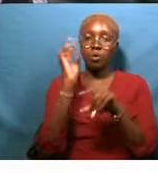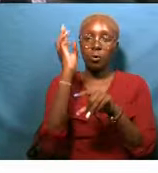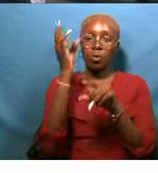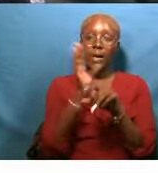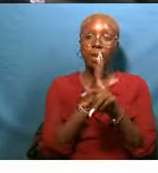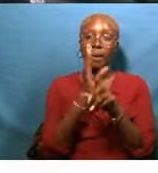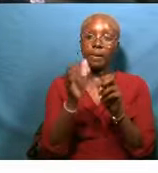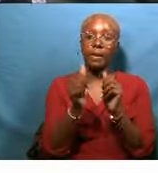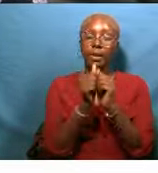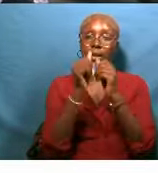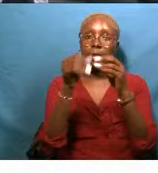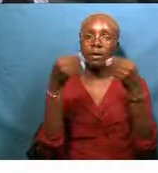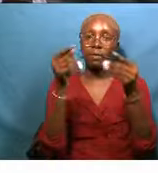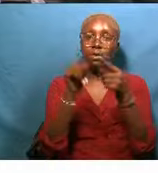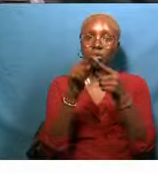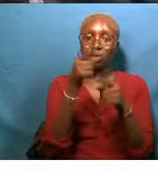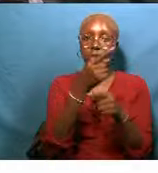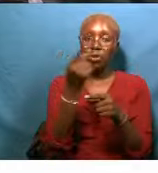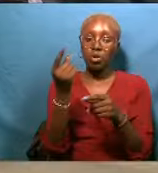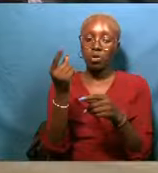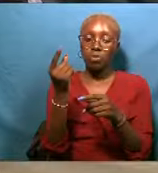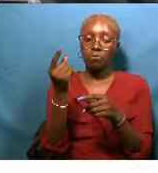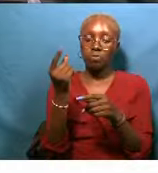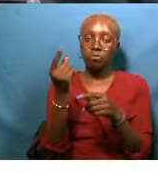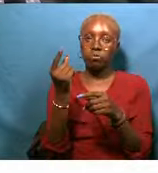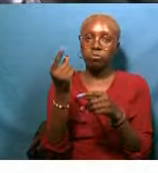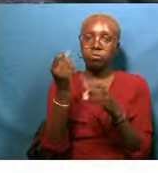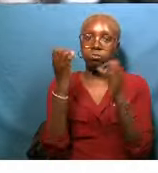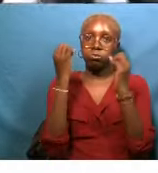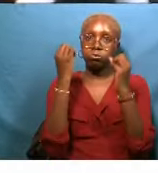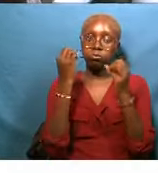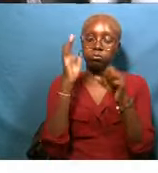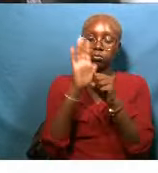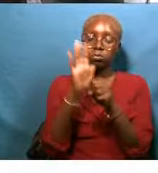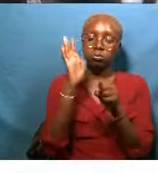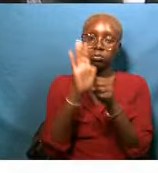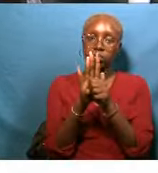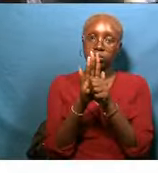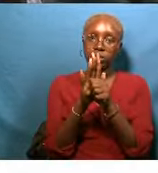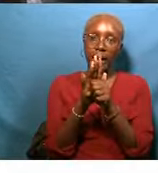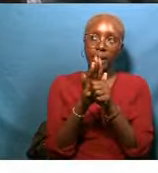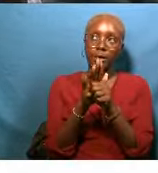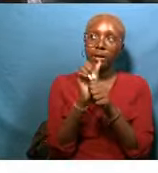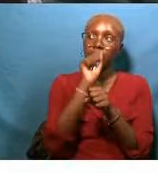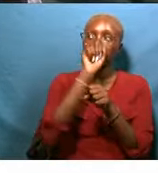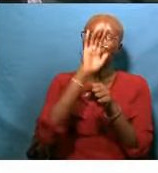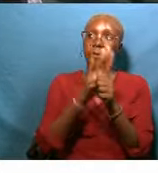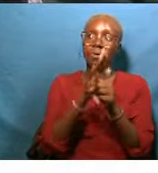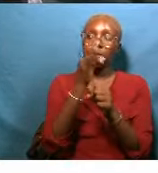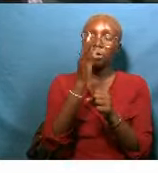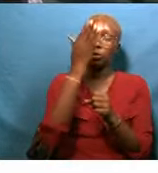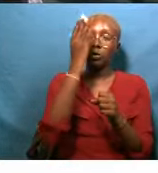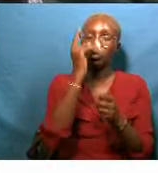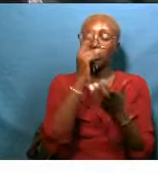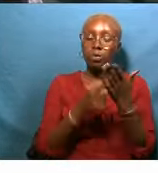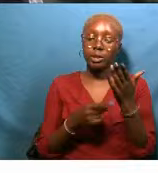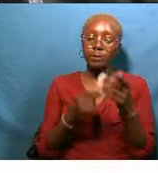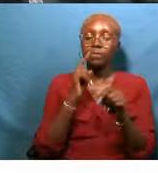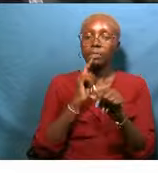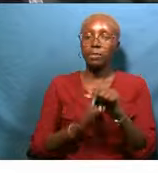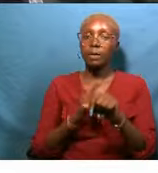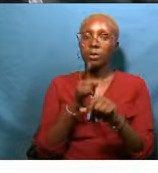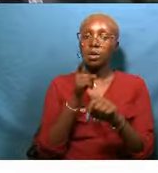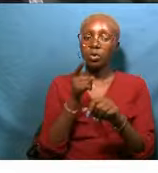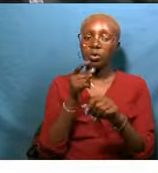down, shaken together, and overflowing. The promise of God is, when you're generous to His cause, then